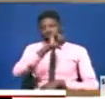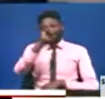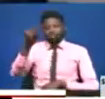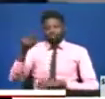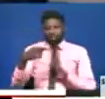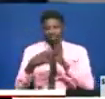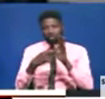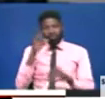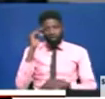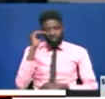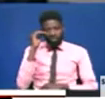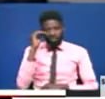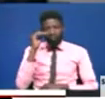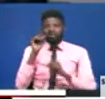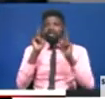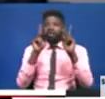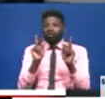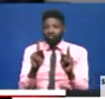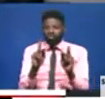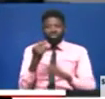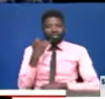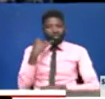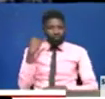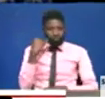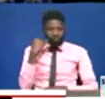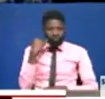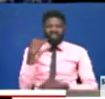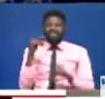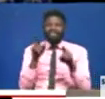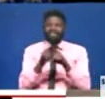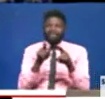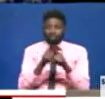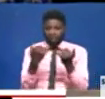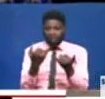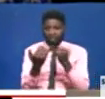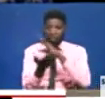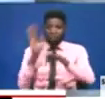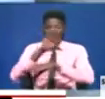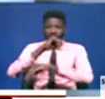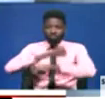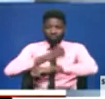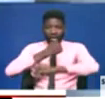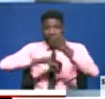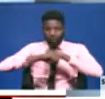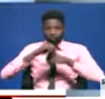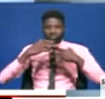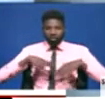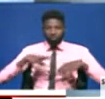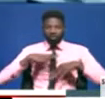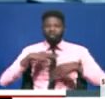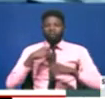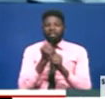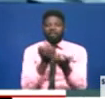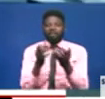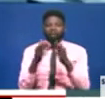as Mombasa, Kisumu, Nakuru, with the back-to-school rush accelerating business activities. Despite this,